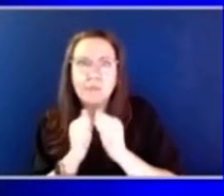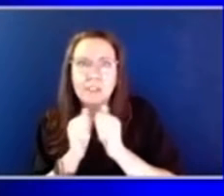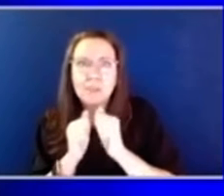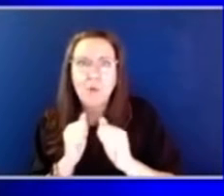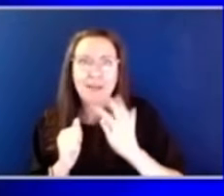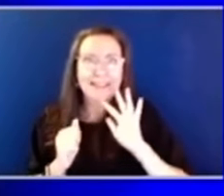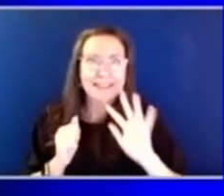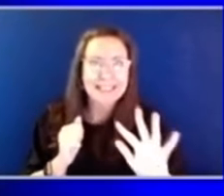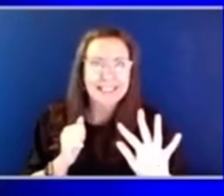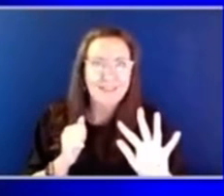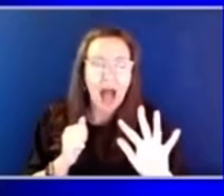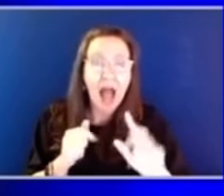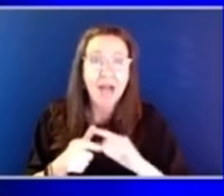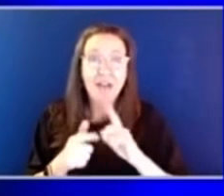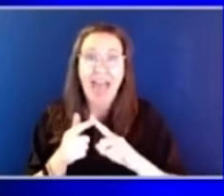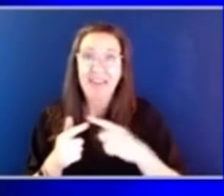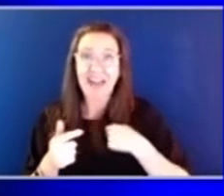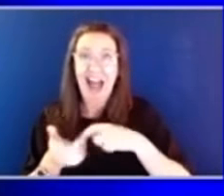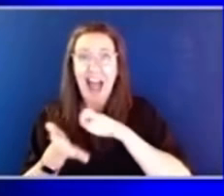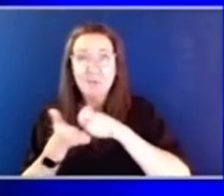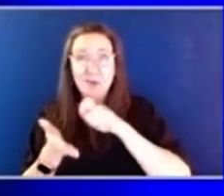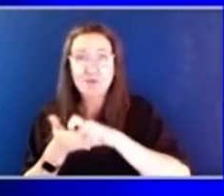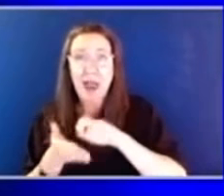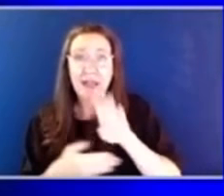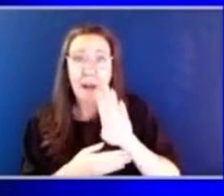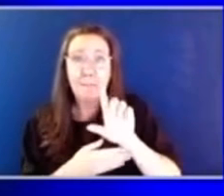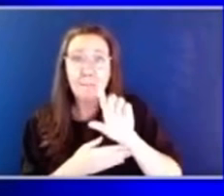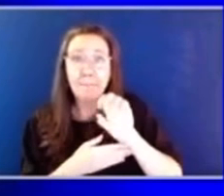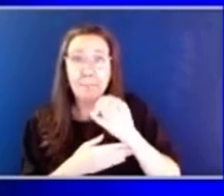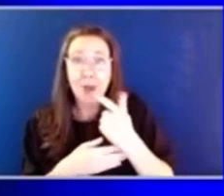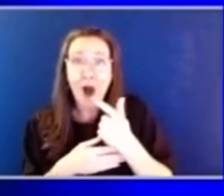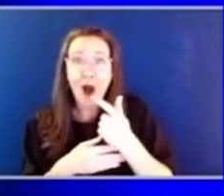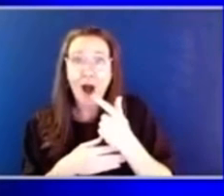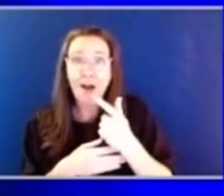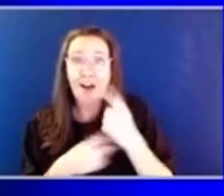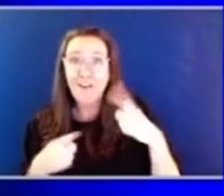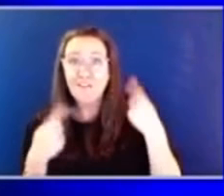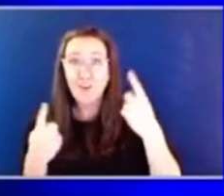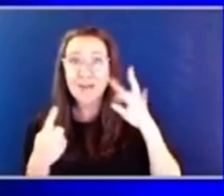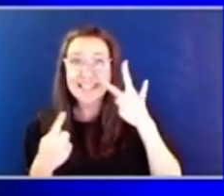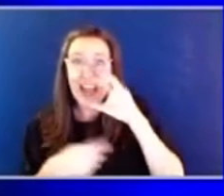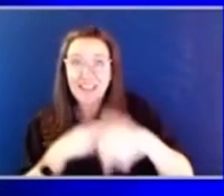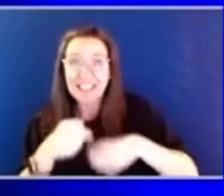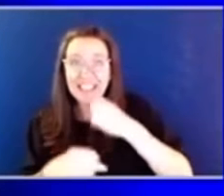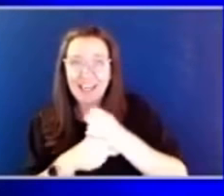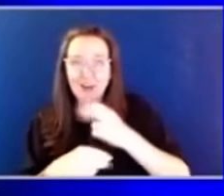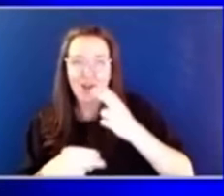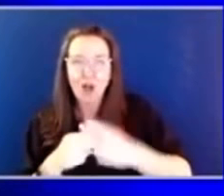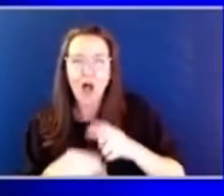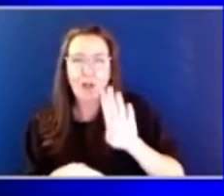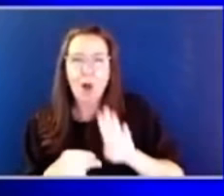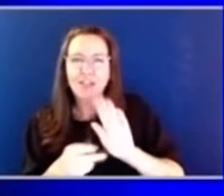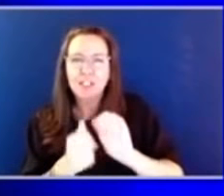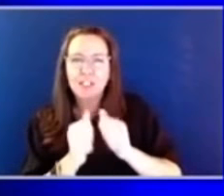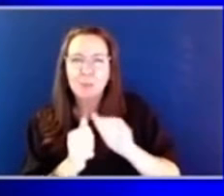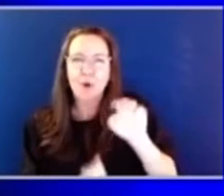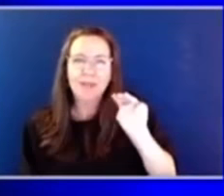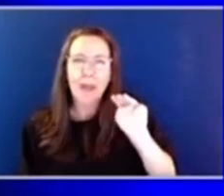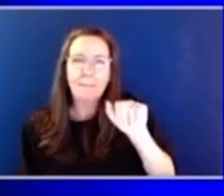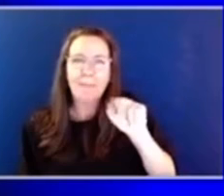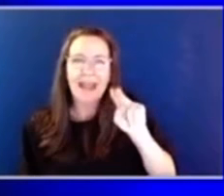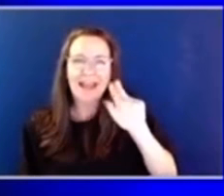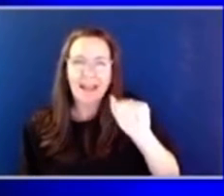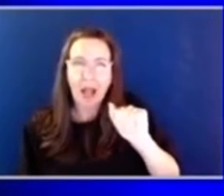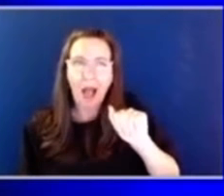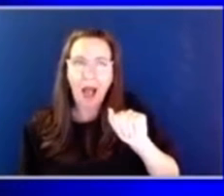5, and I've written a sports blog called Boston Sports Mania for 7 years. It was through this that I realized I wanted